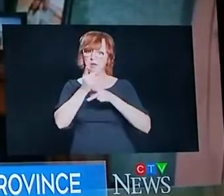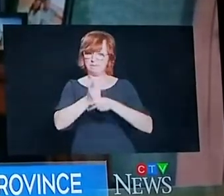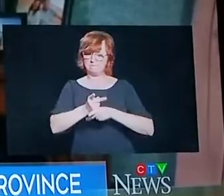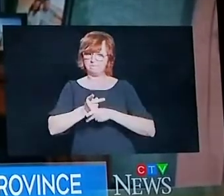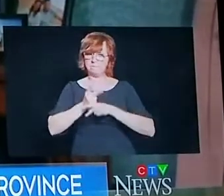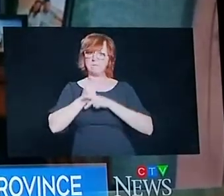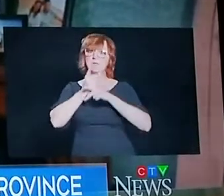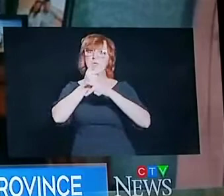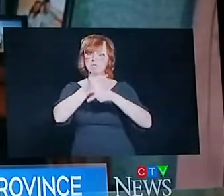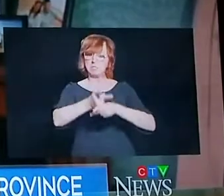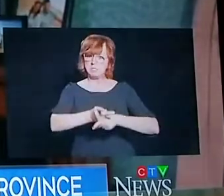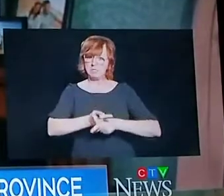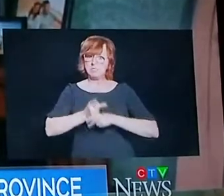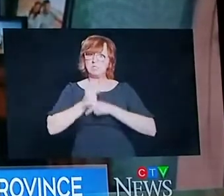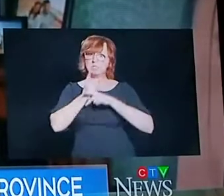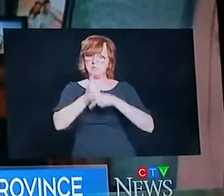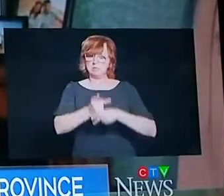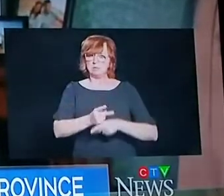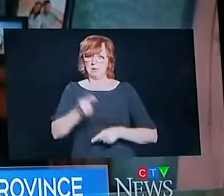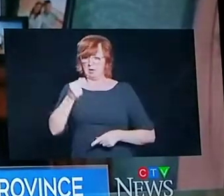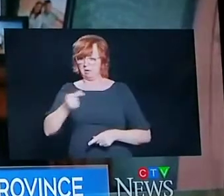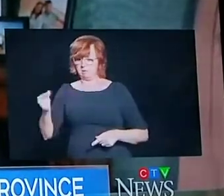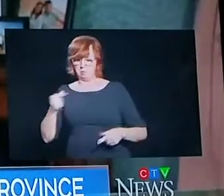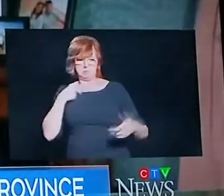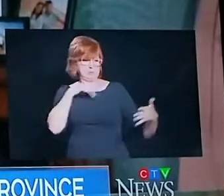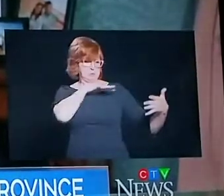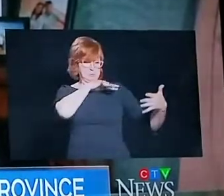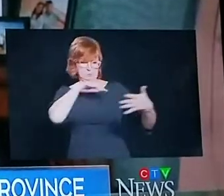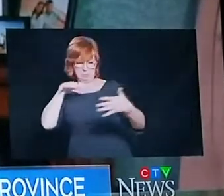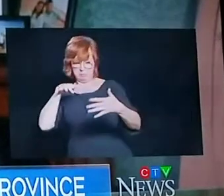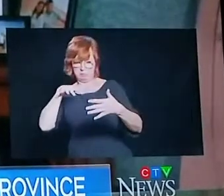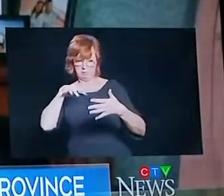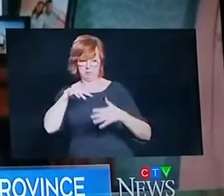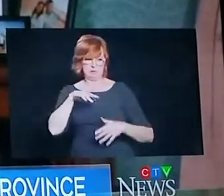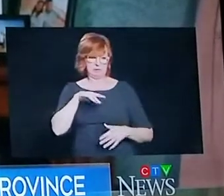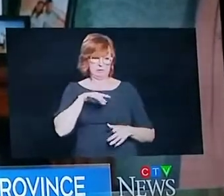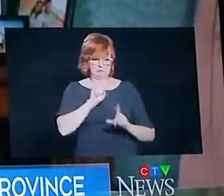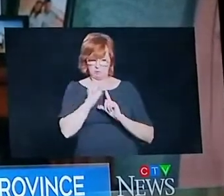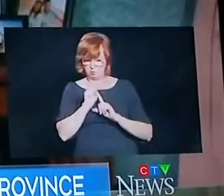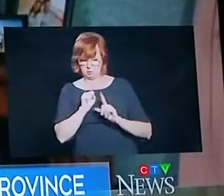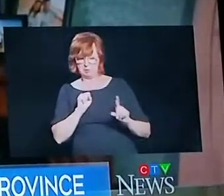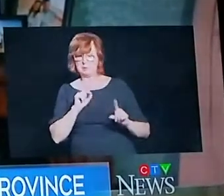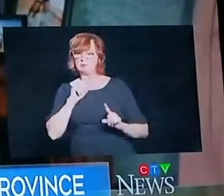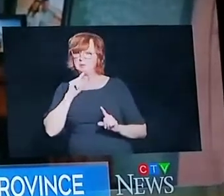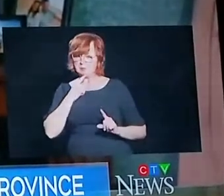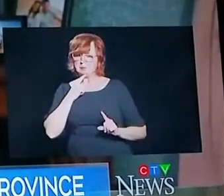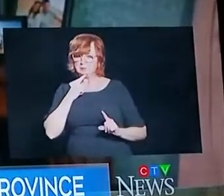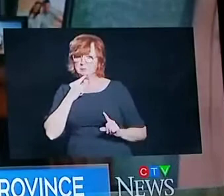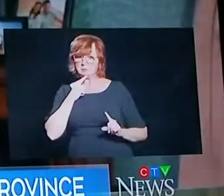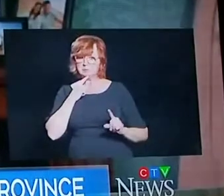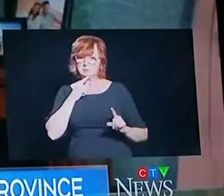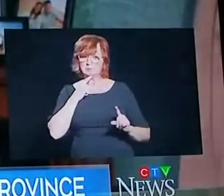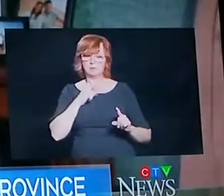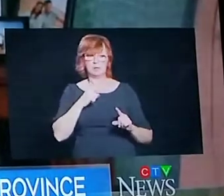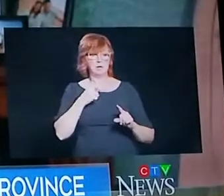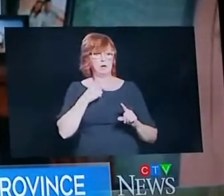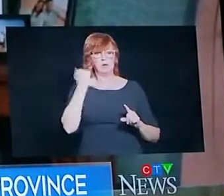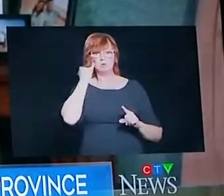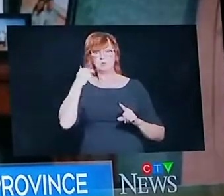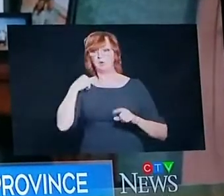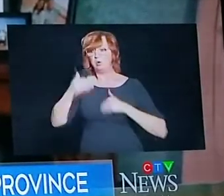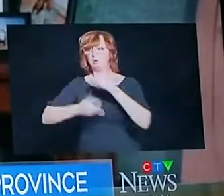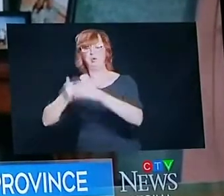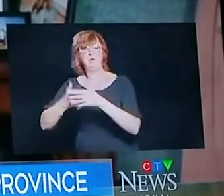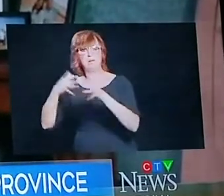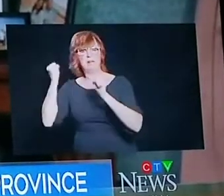seriously. We know there are risks on both sides. If we move too quickly, we risk increasing the spread of